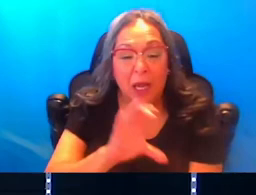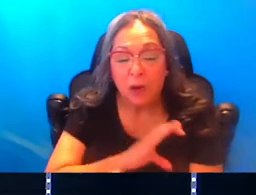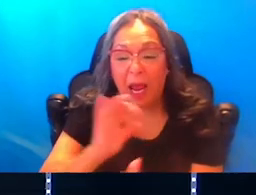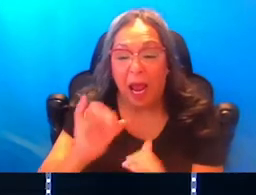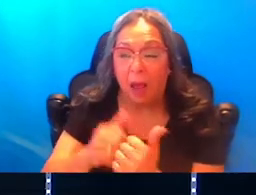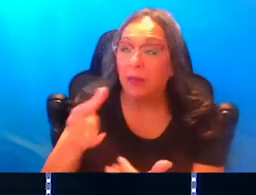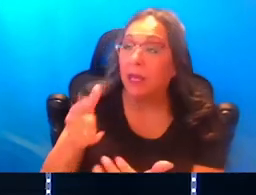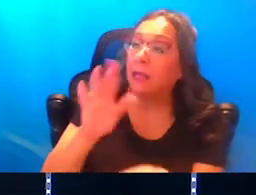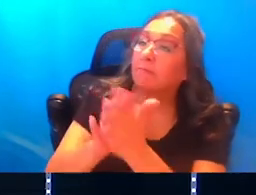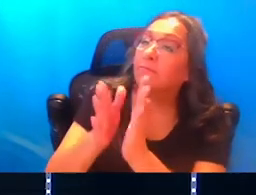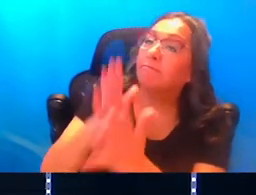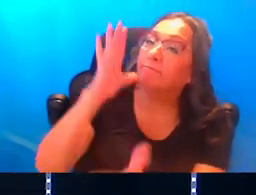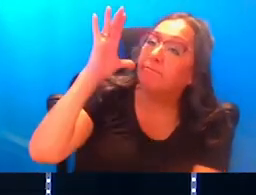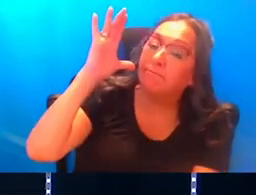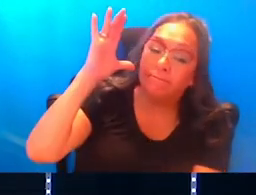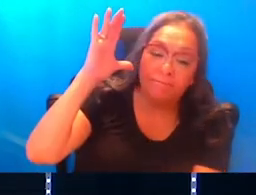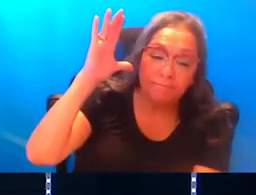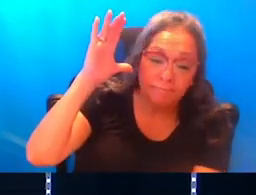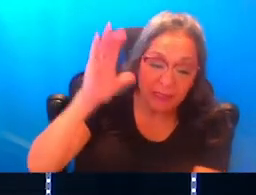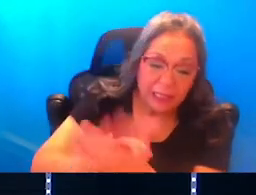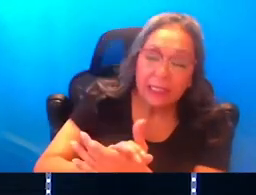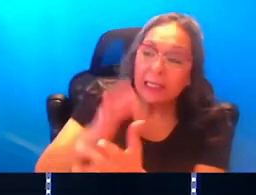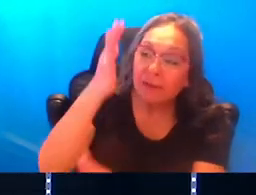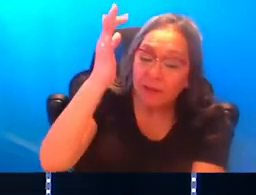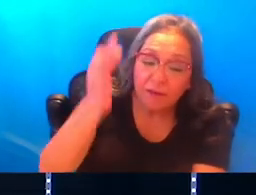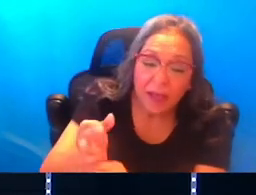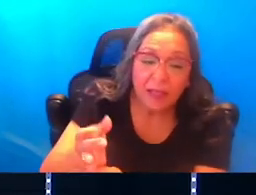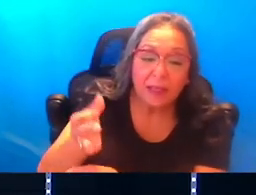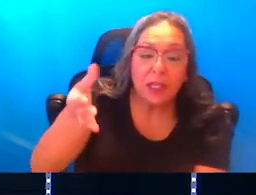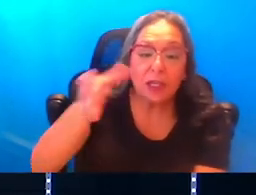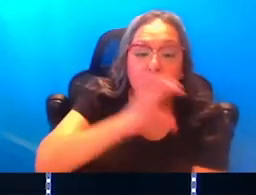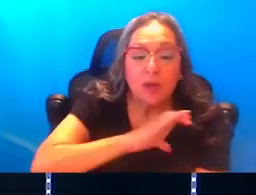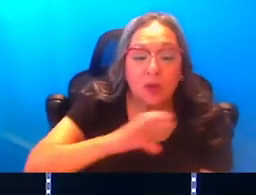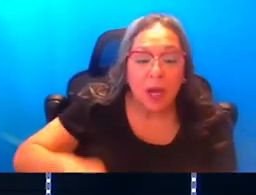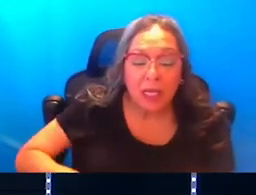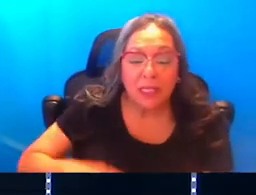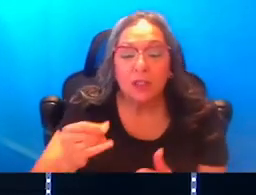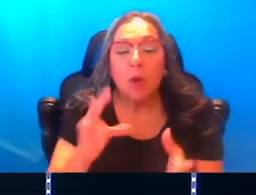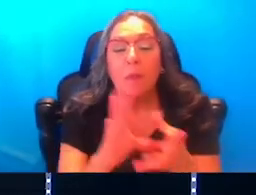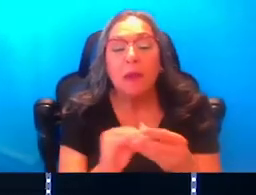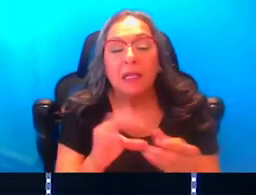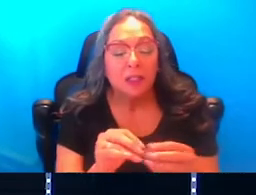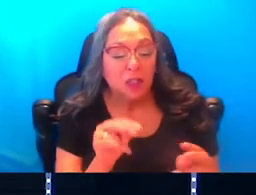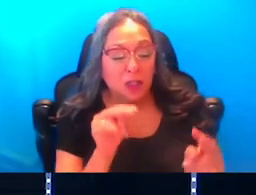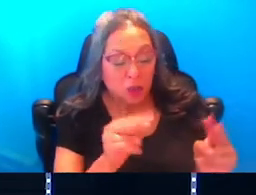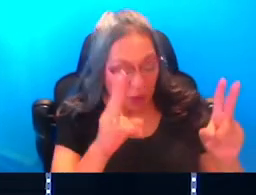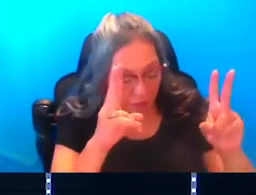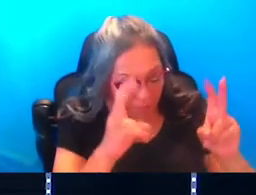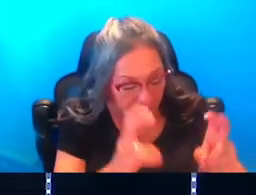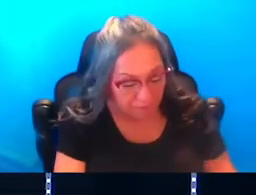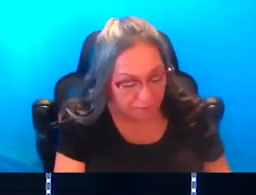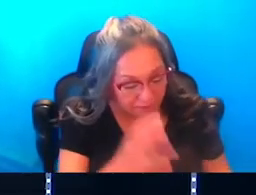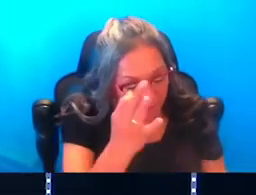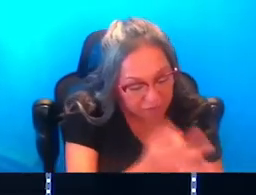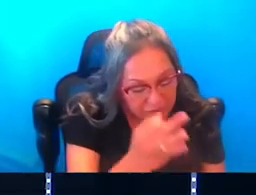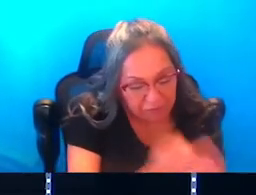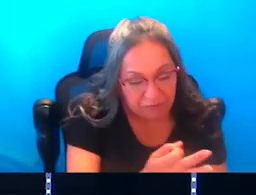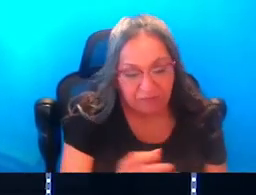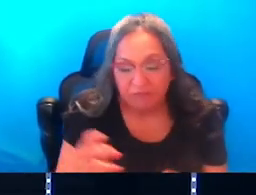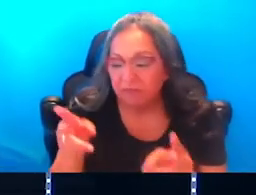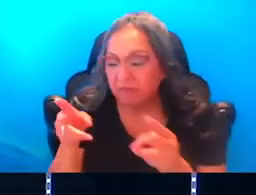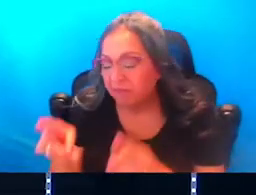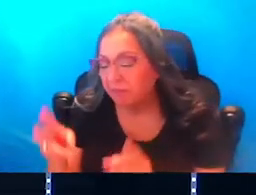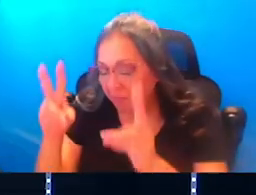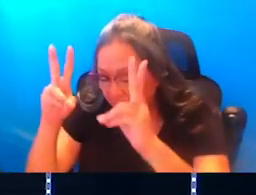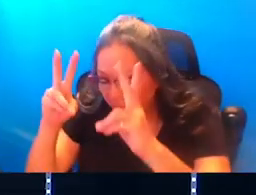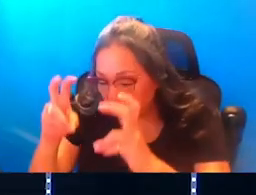Christ. It's going to be a message that looks at faith and looks at works or our deeds or the fruit of our